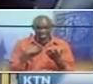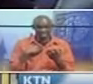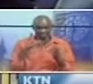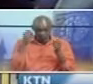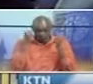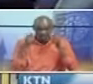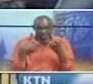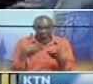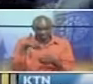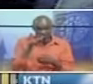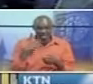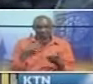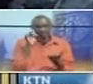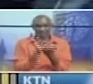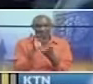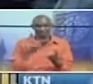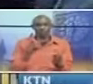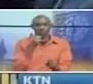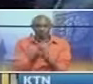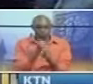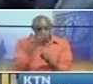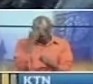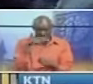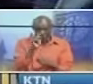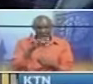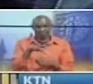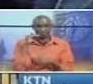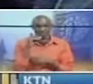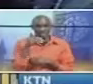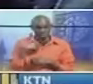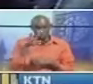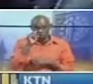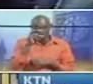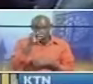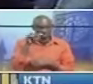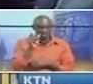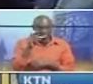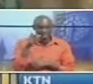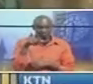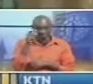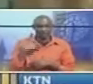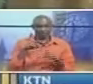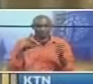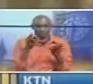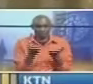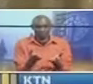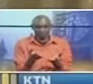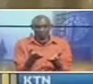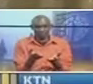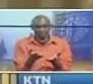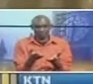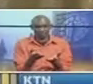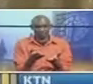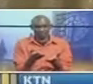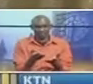Victor Ashiundu, have been dismissed over looting, while Isaiah Wanjala is under investigation. But it is nothing